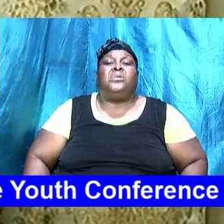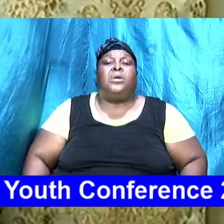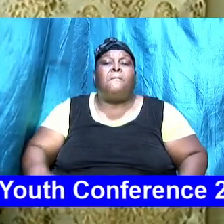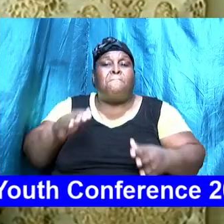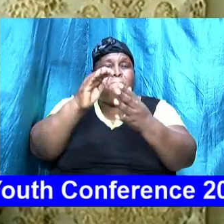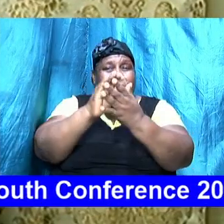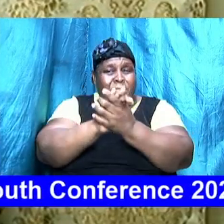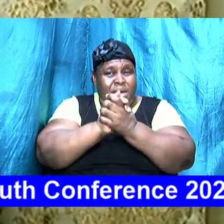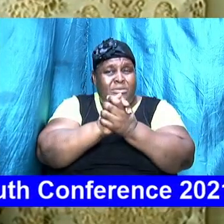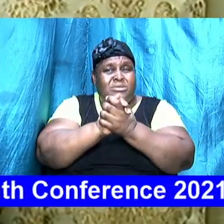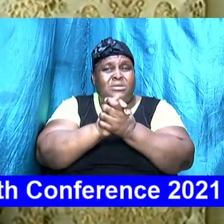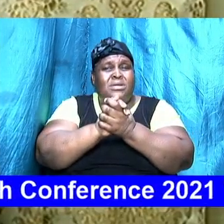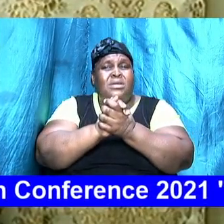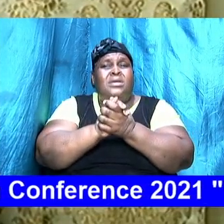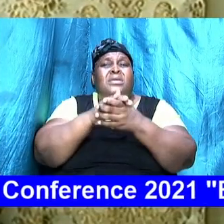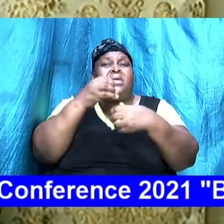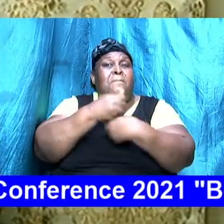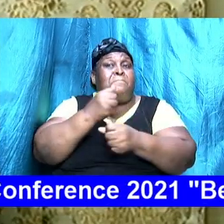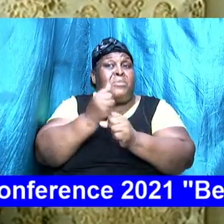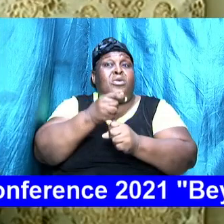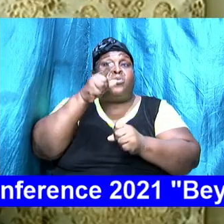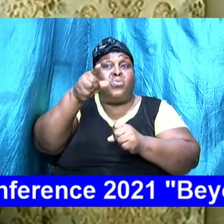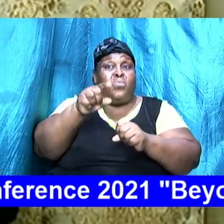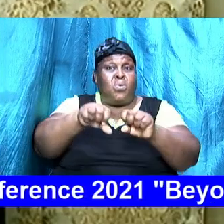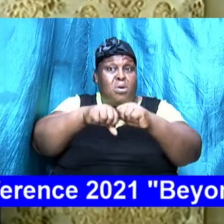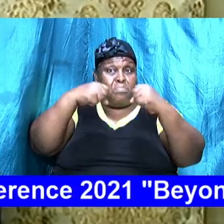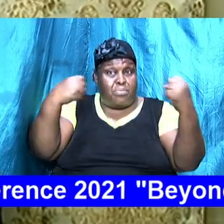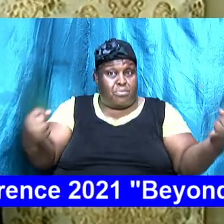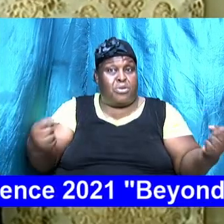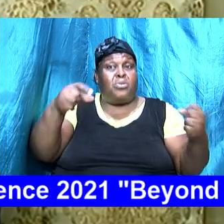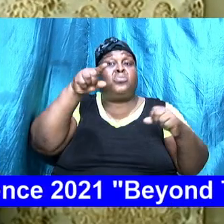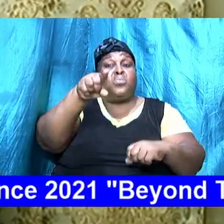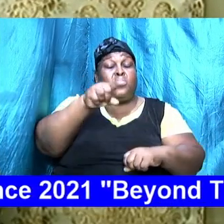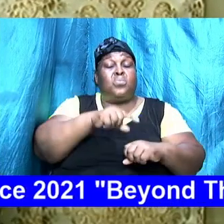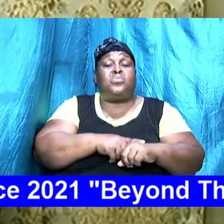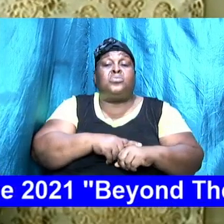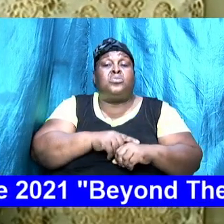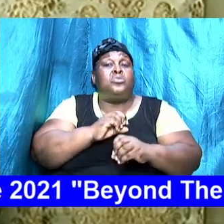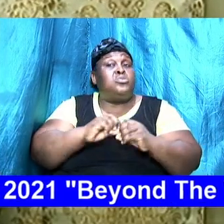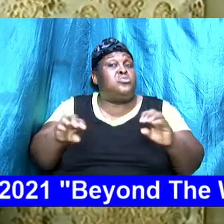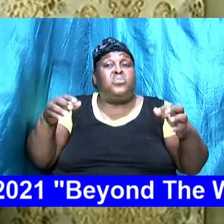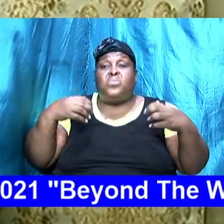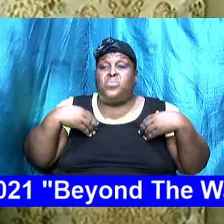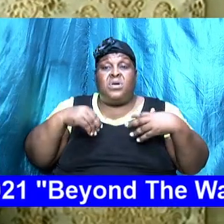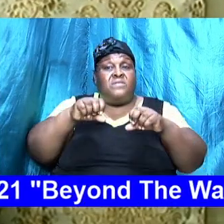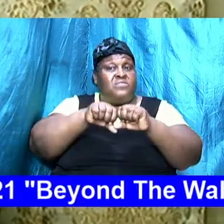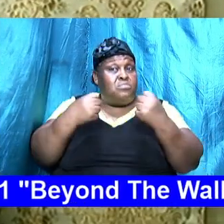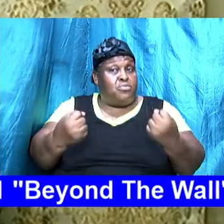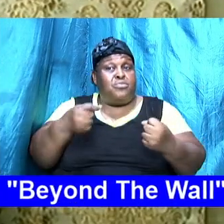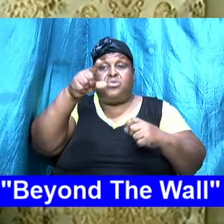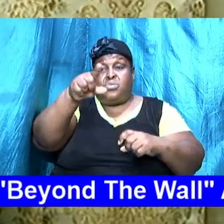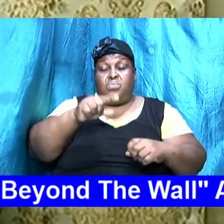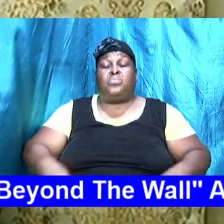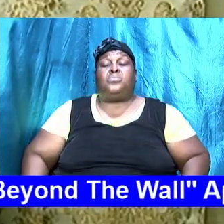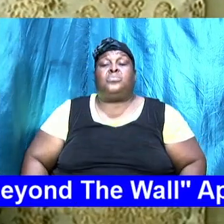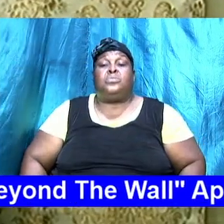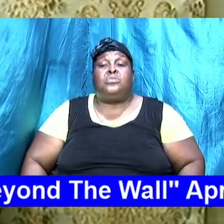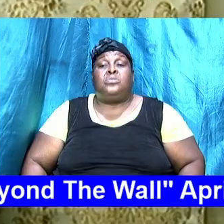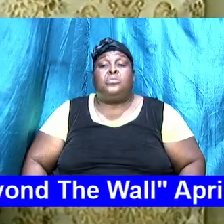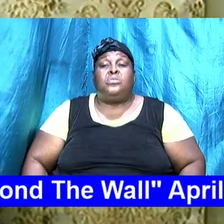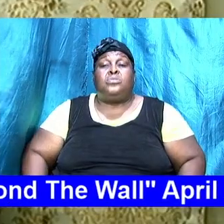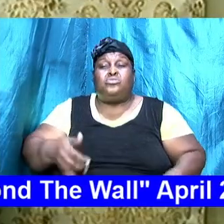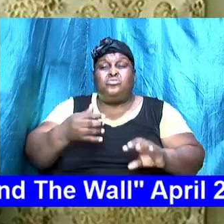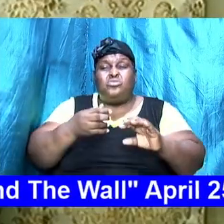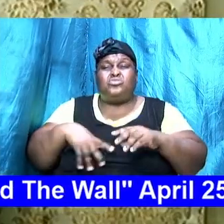can make you or break, you know. And it don't have to break your saint of God. I'm telling you. And